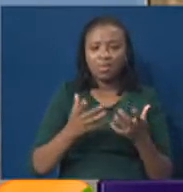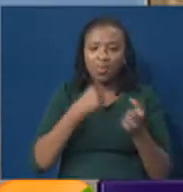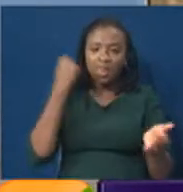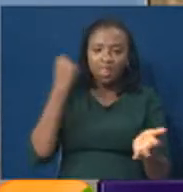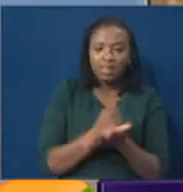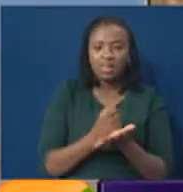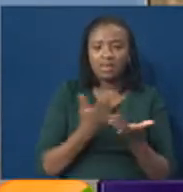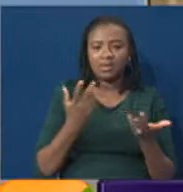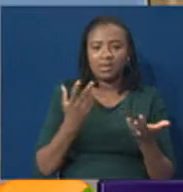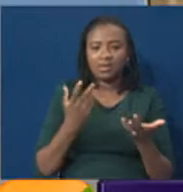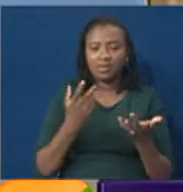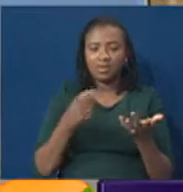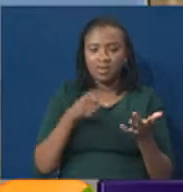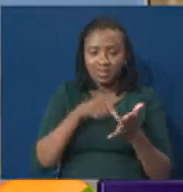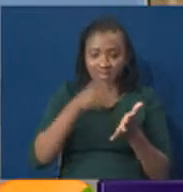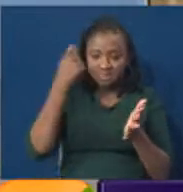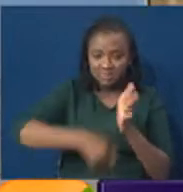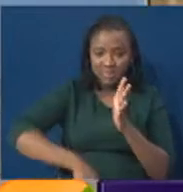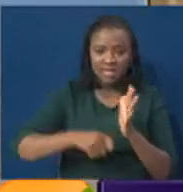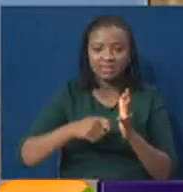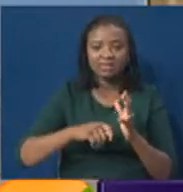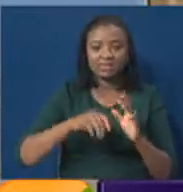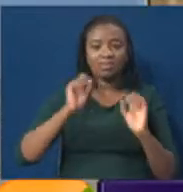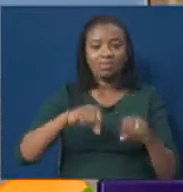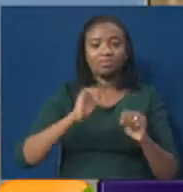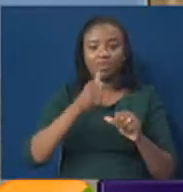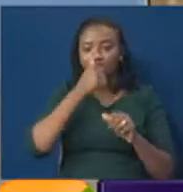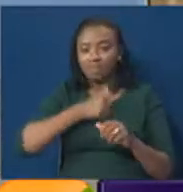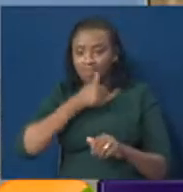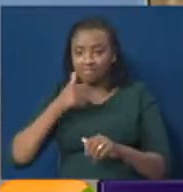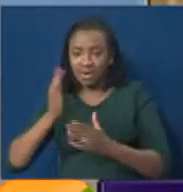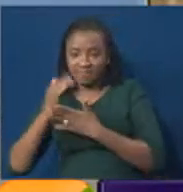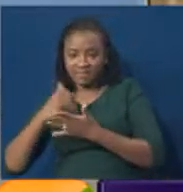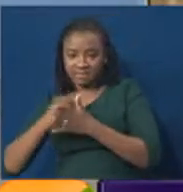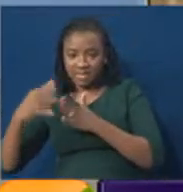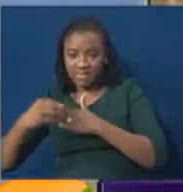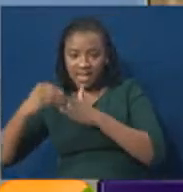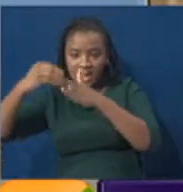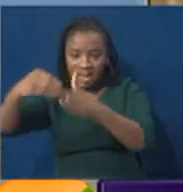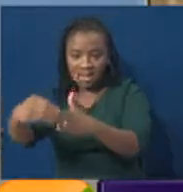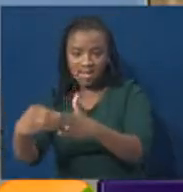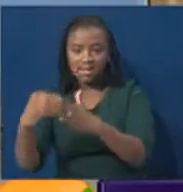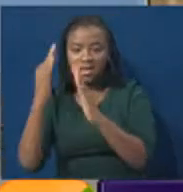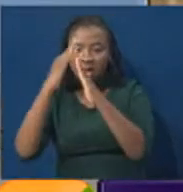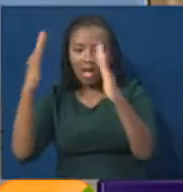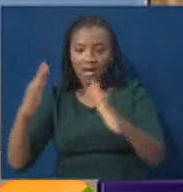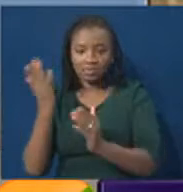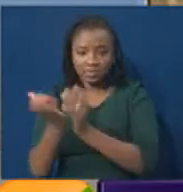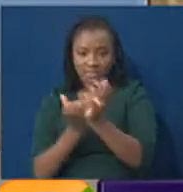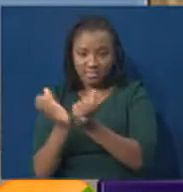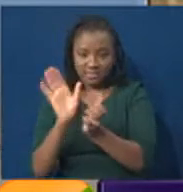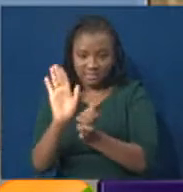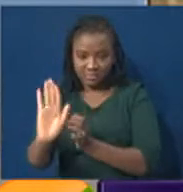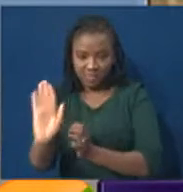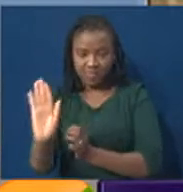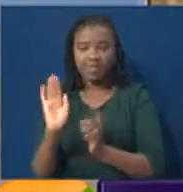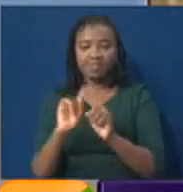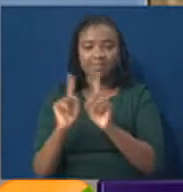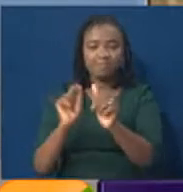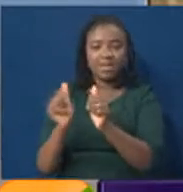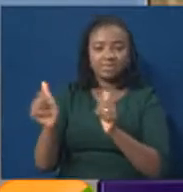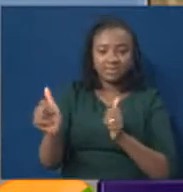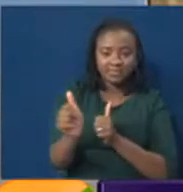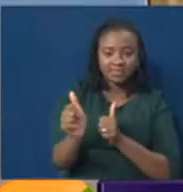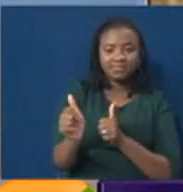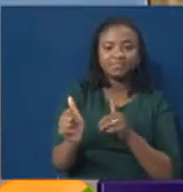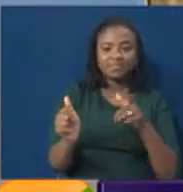something about that. So in other words, let the private sector drive the housing business as a clear business case. Thank you. And the issue